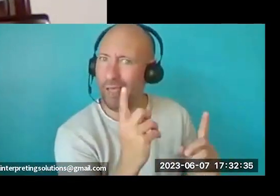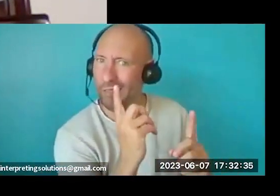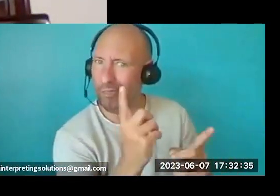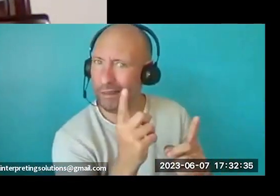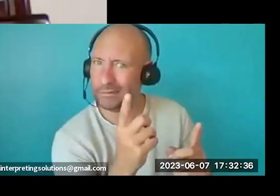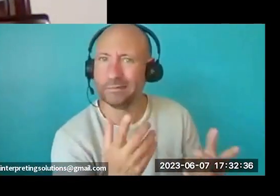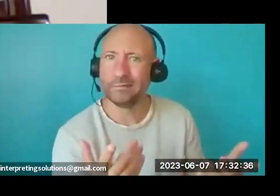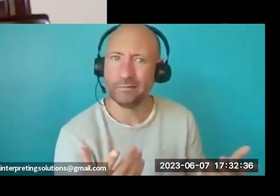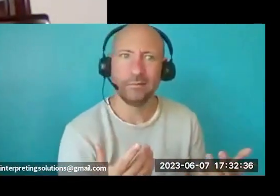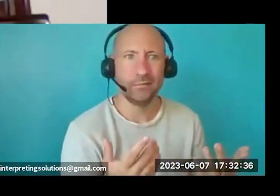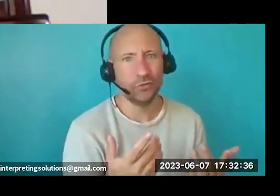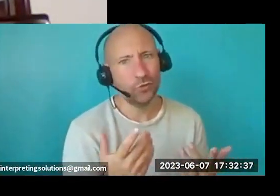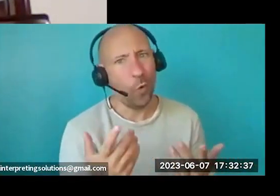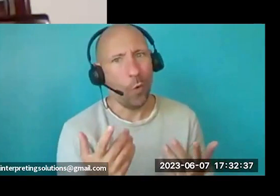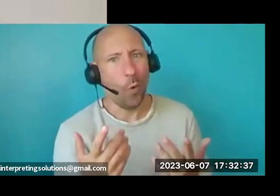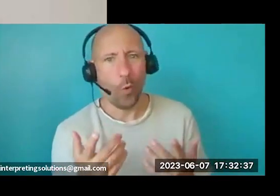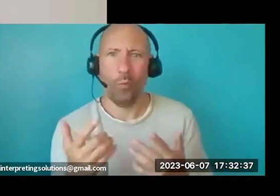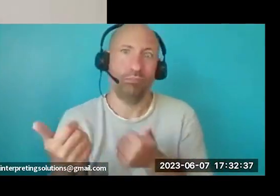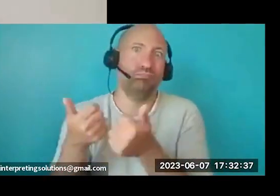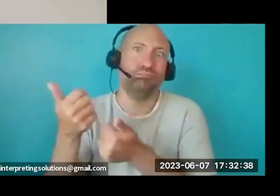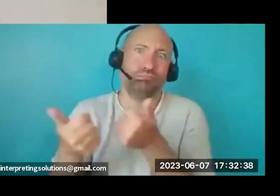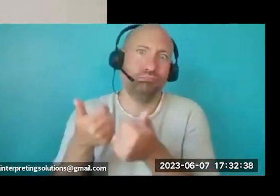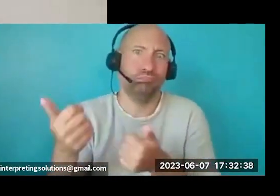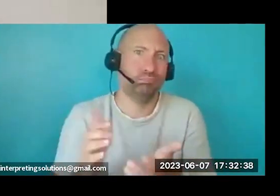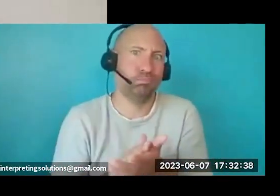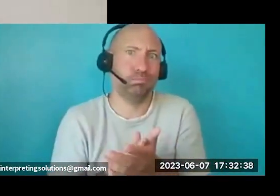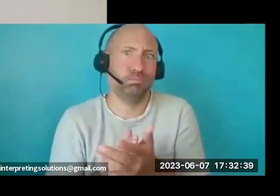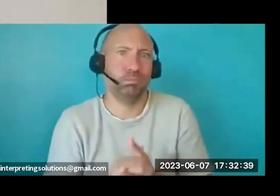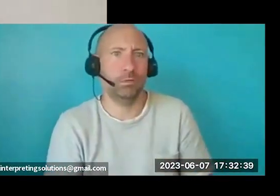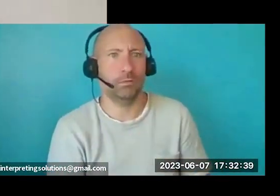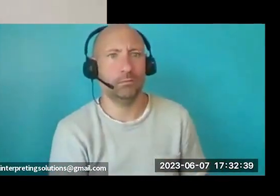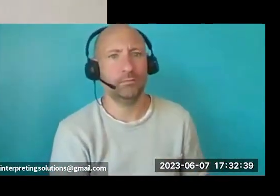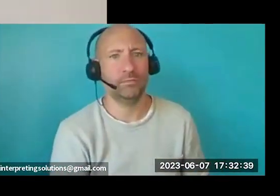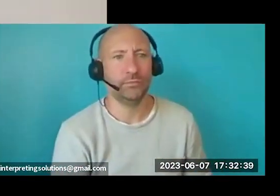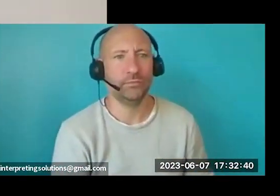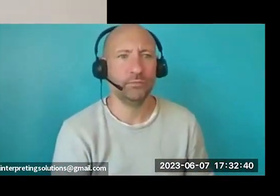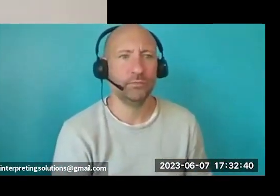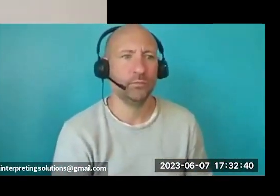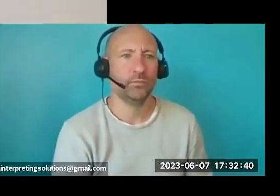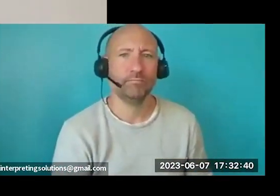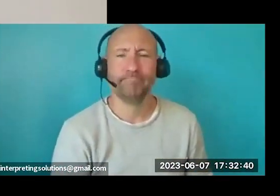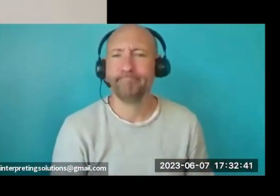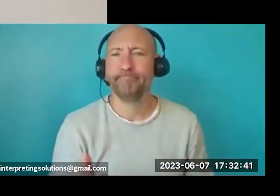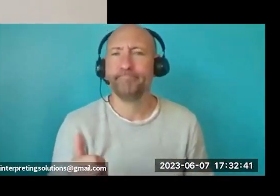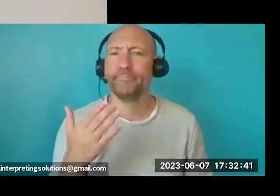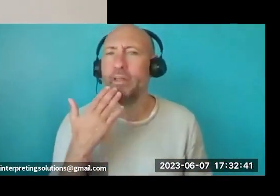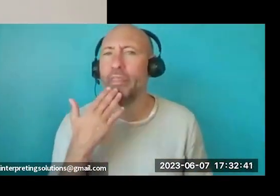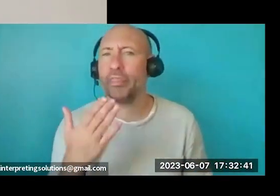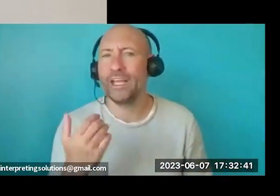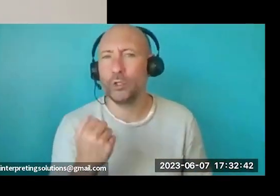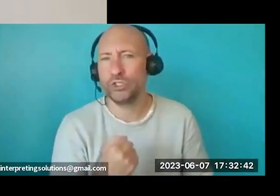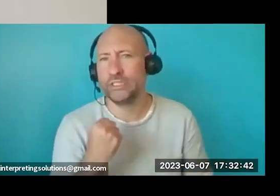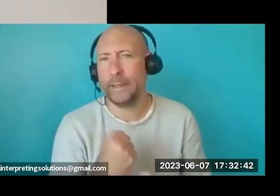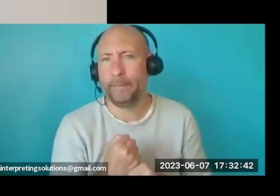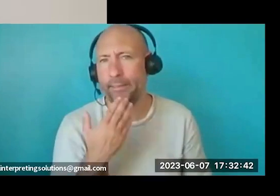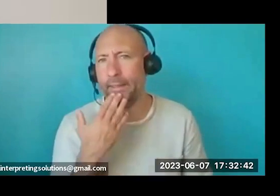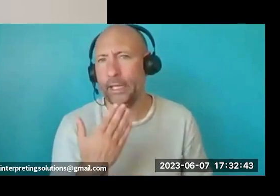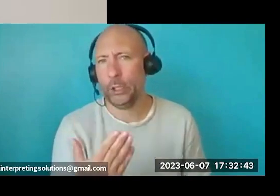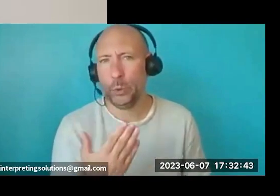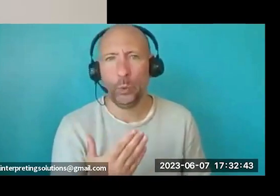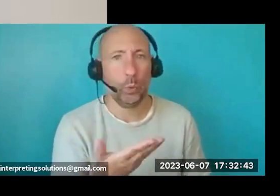it is an incredible achievement. Thank you, Giuseppe. Would you like to add something to that,